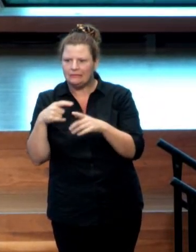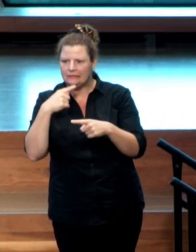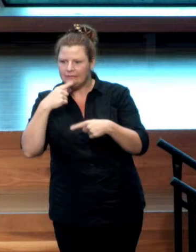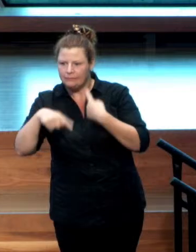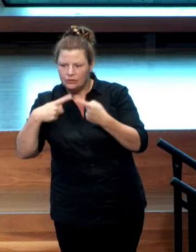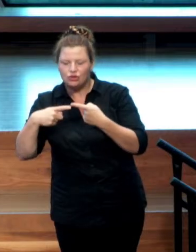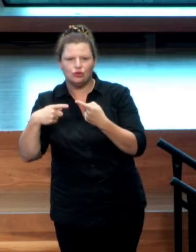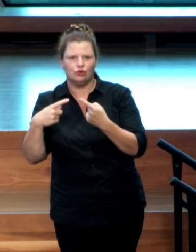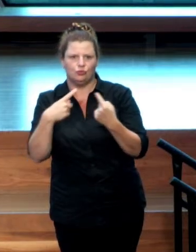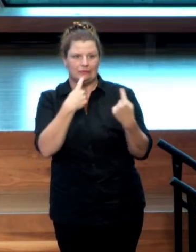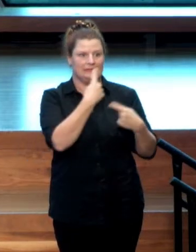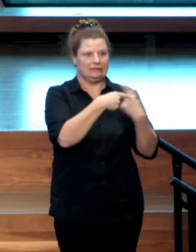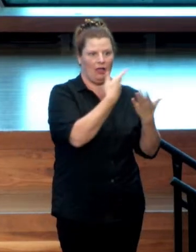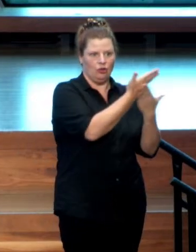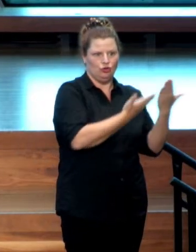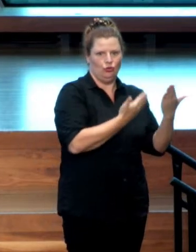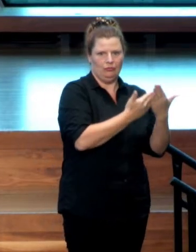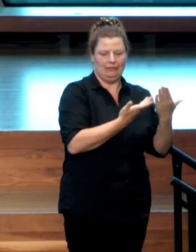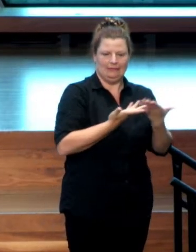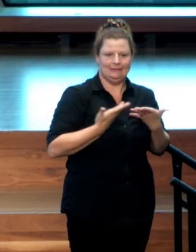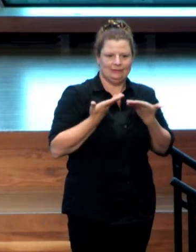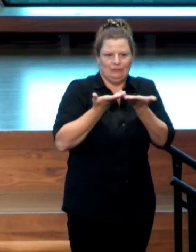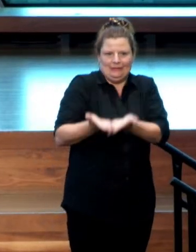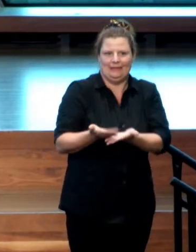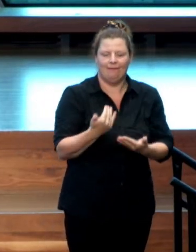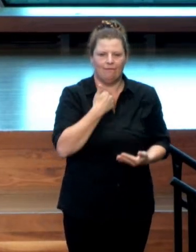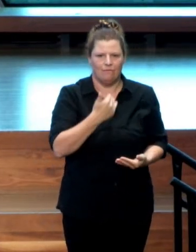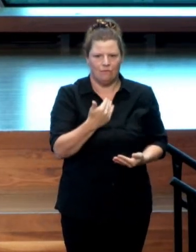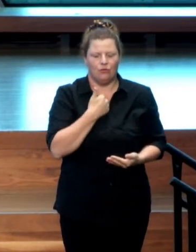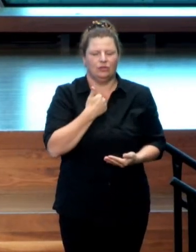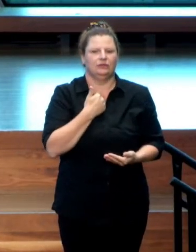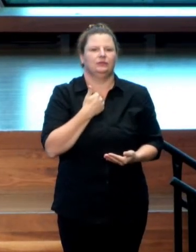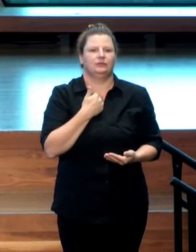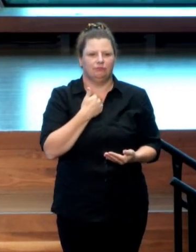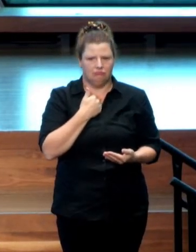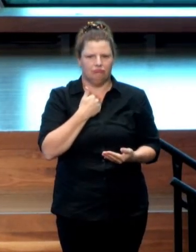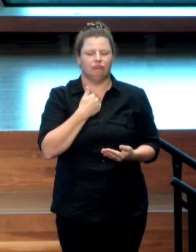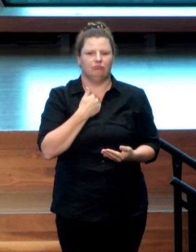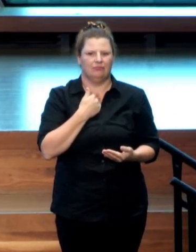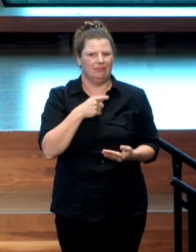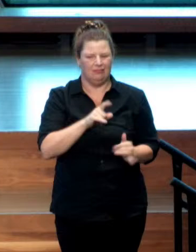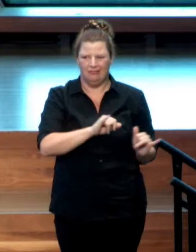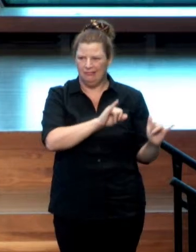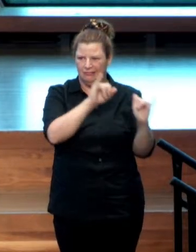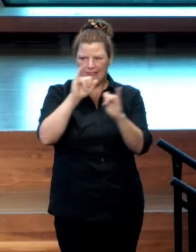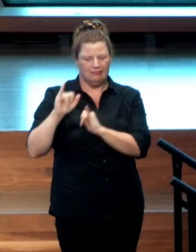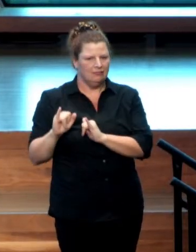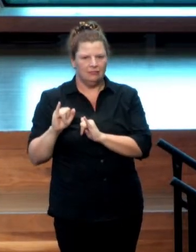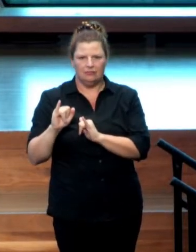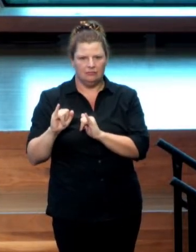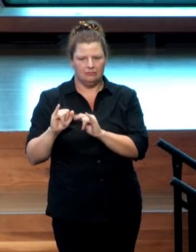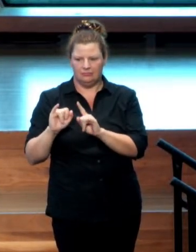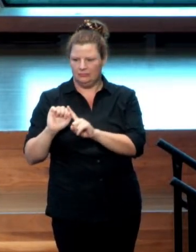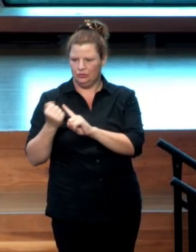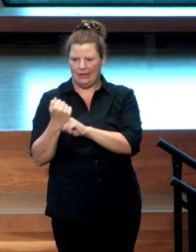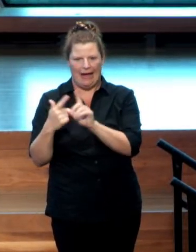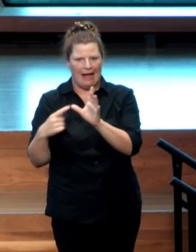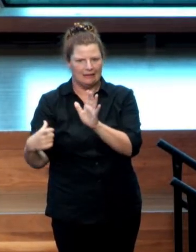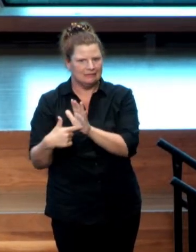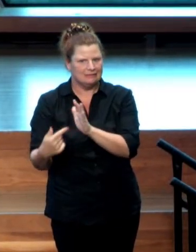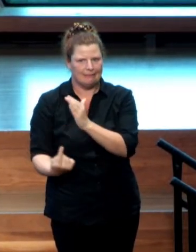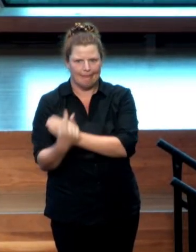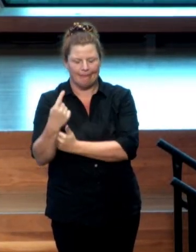that story. And I think these heinous acts that took place, I